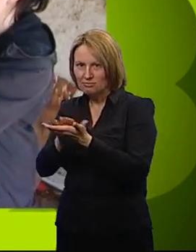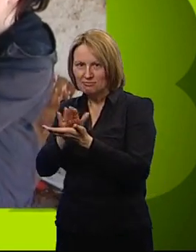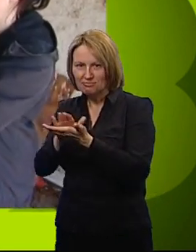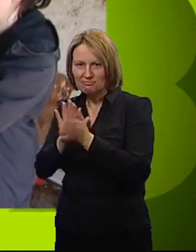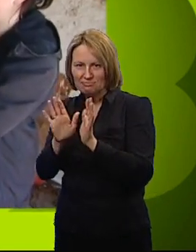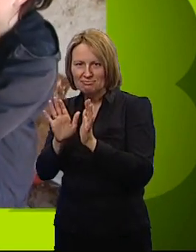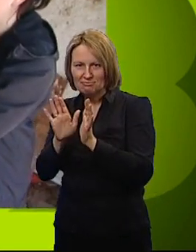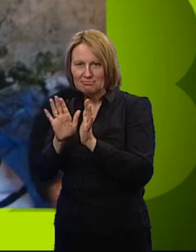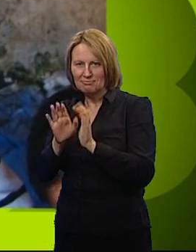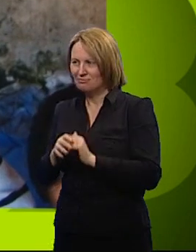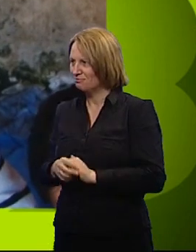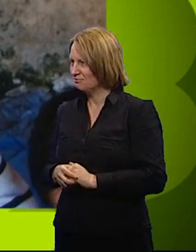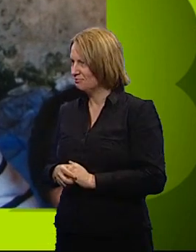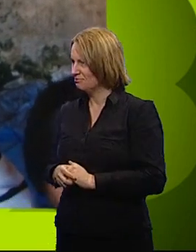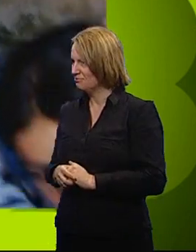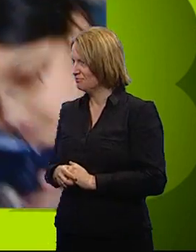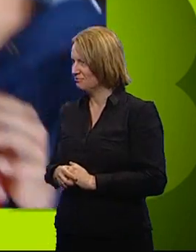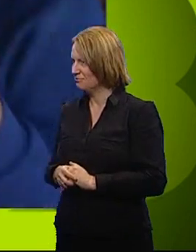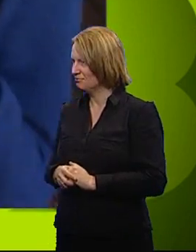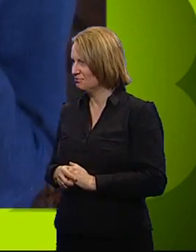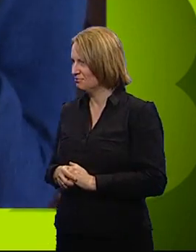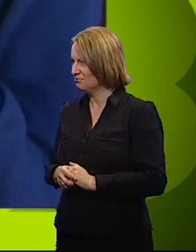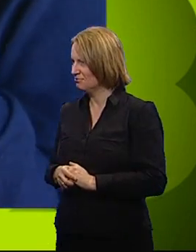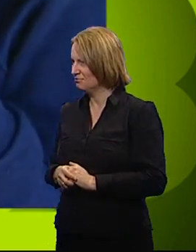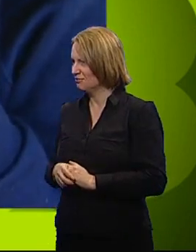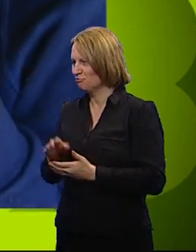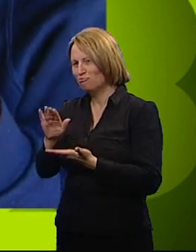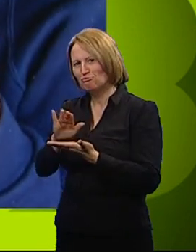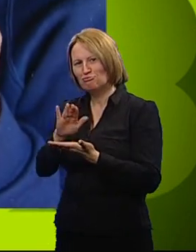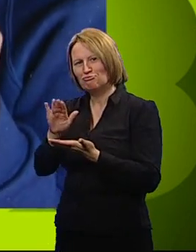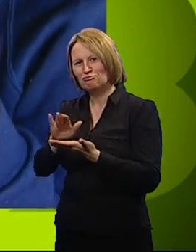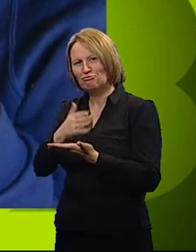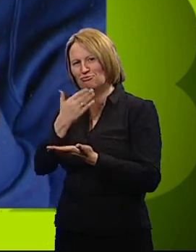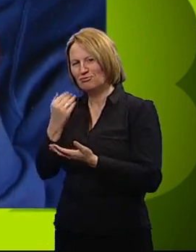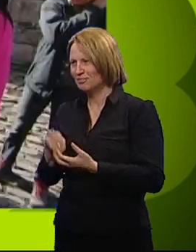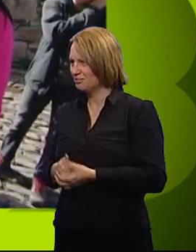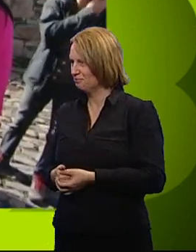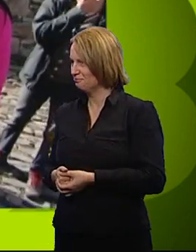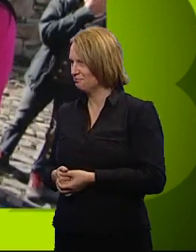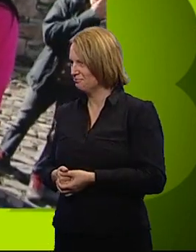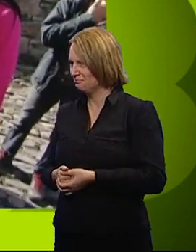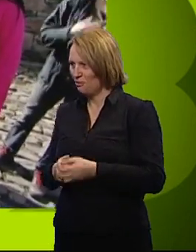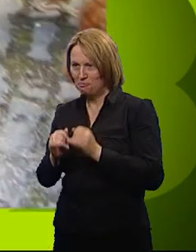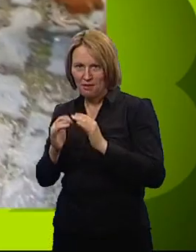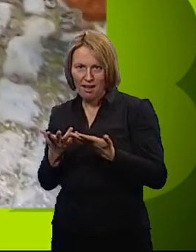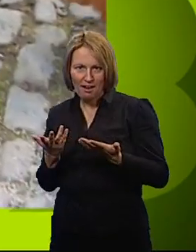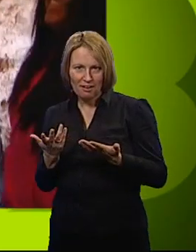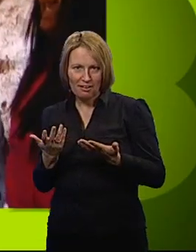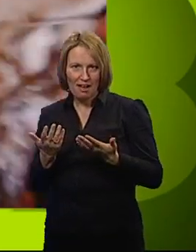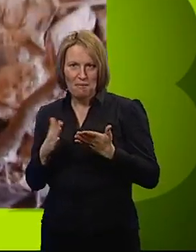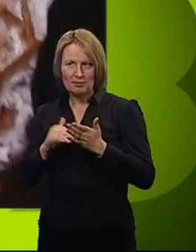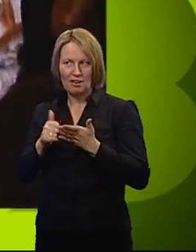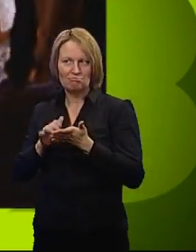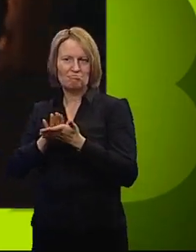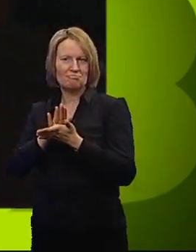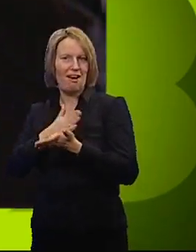keep it like a palm. Mum, you did it! It's not See, it's not that bad. After that, Mum starts to enjoy life on the